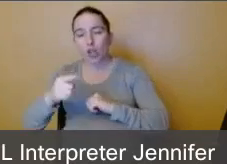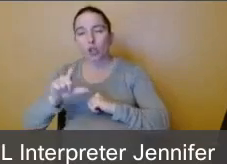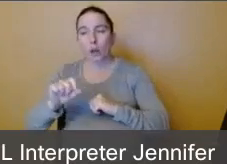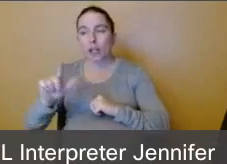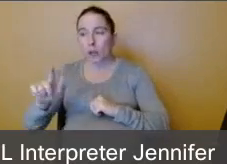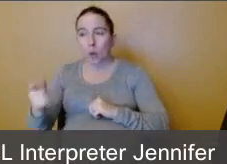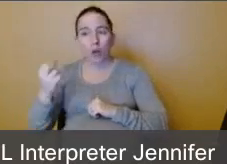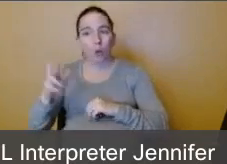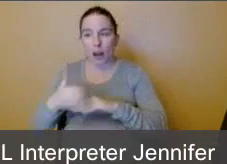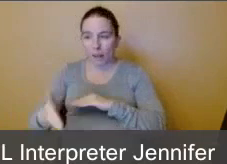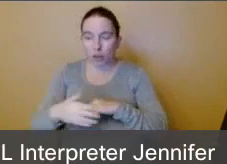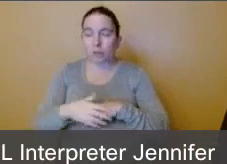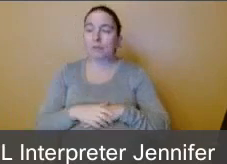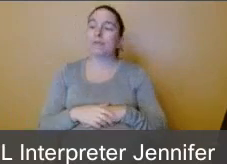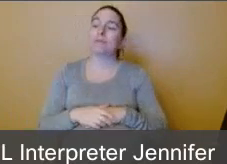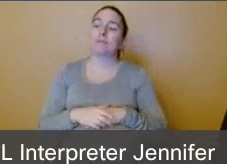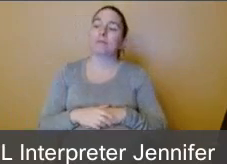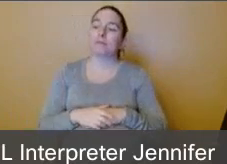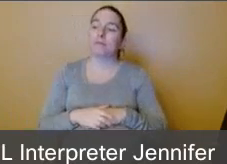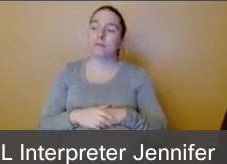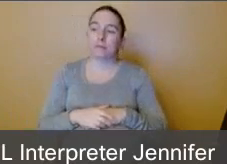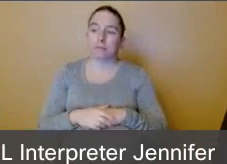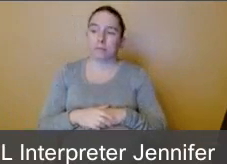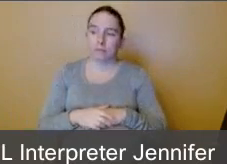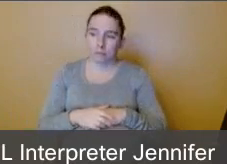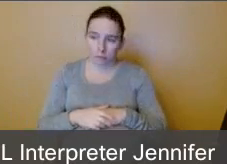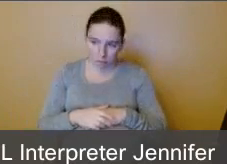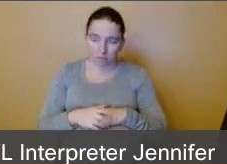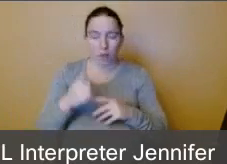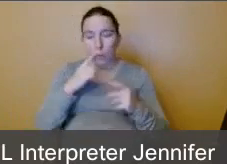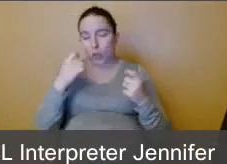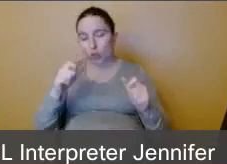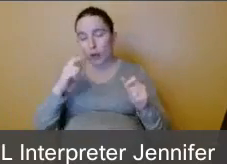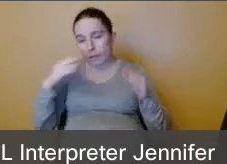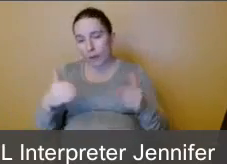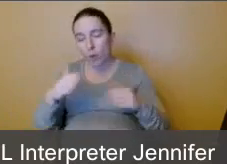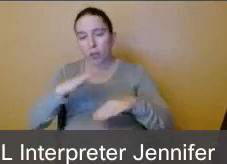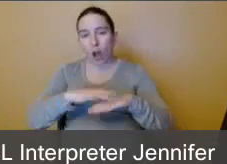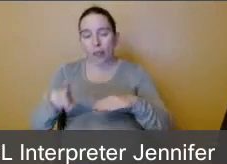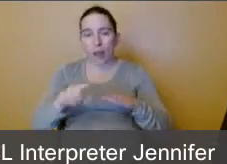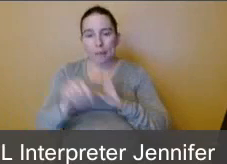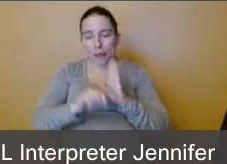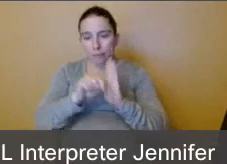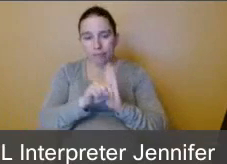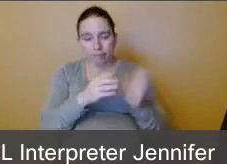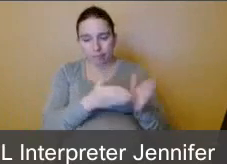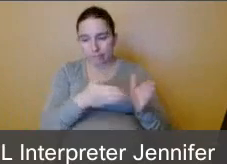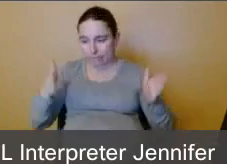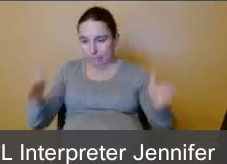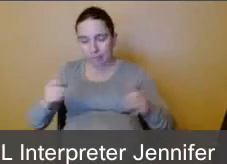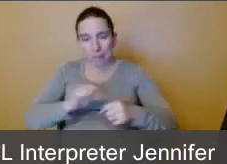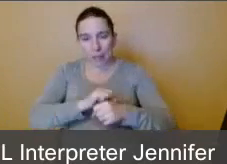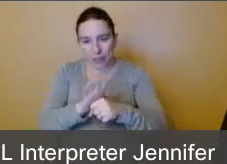thereafter. And really what we're trying to do here is really, look at the pandemic period. Yes, it's a little dated, we'll admit that, but